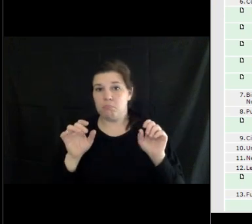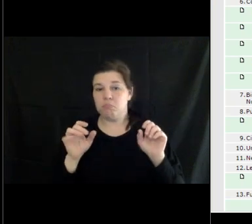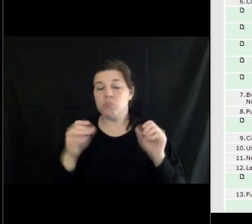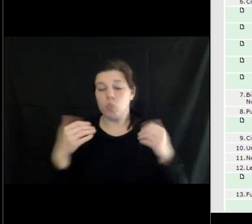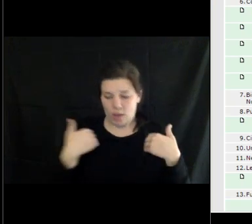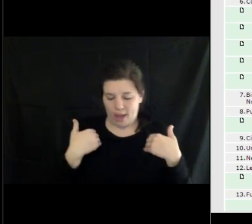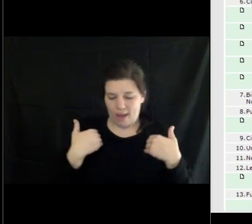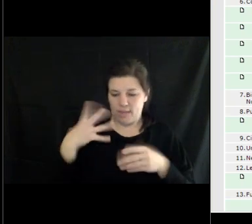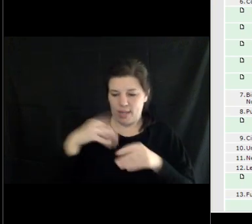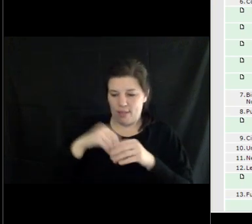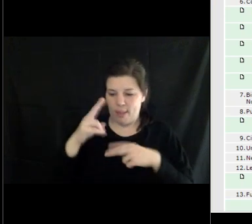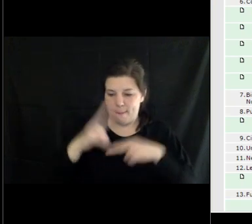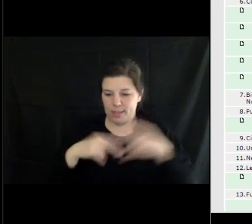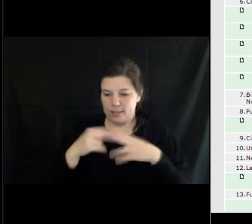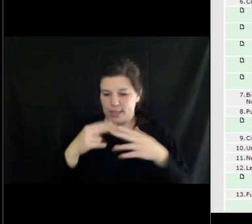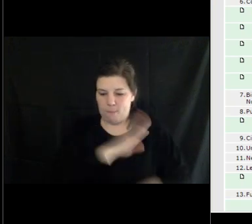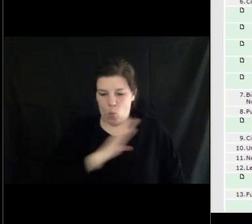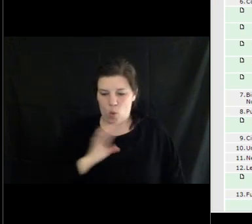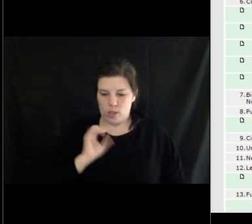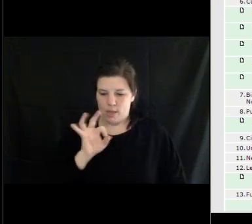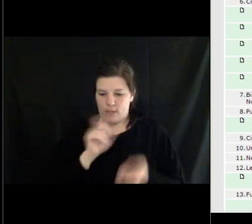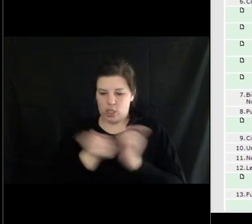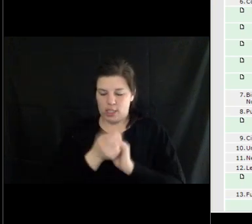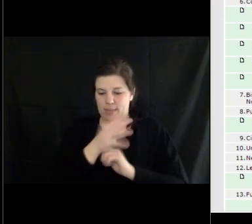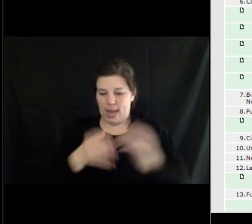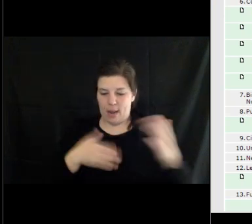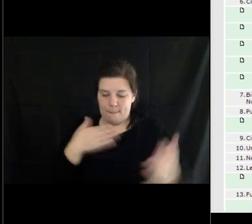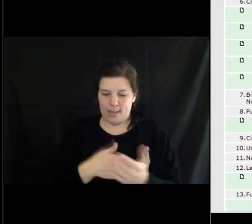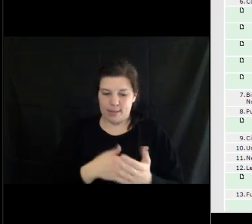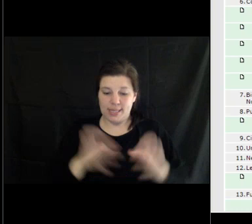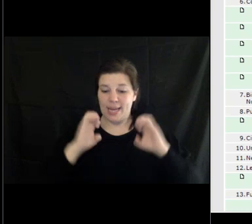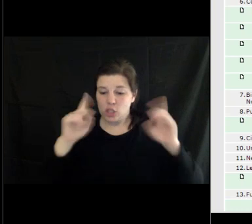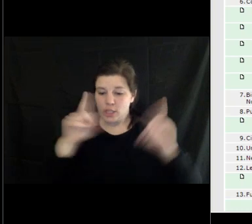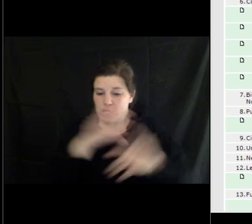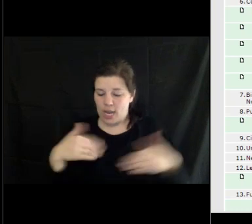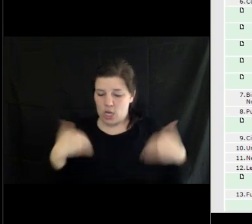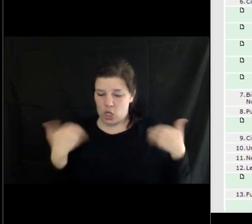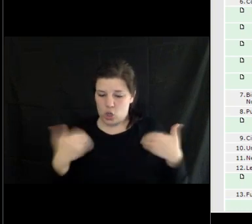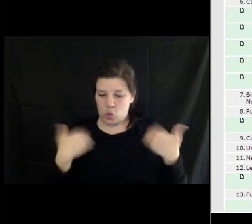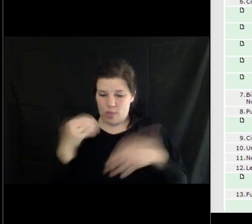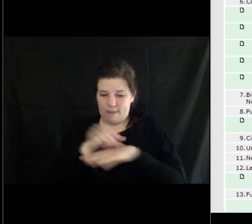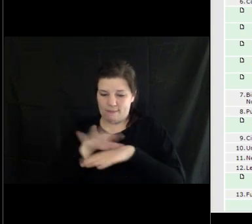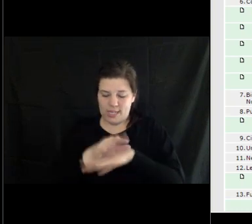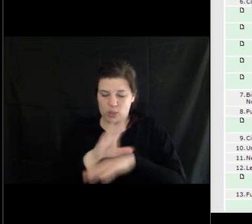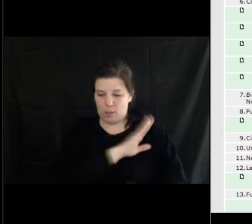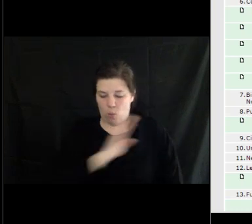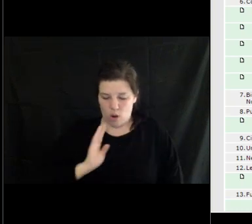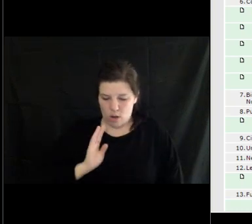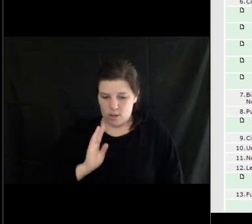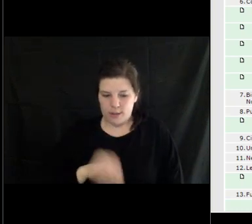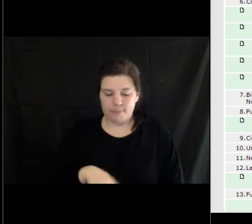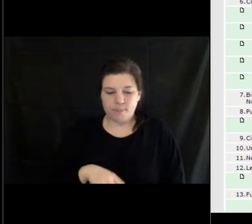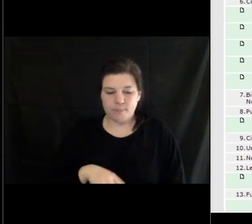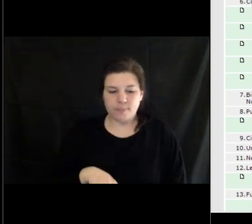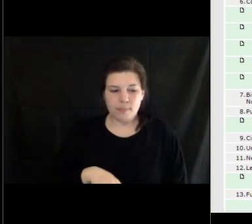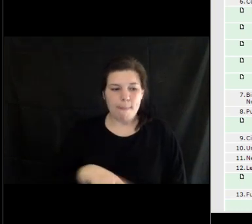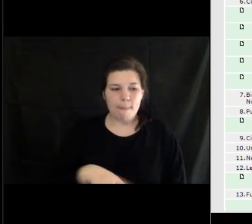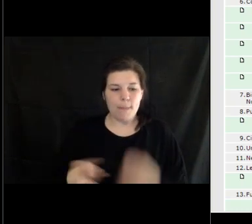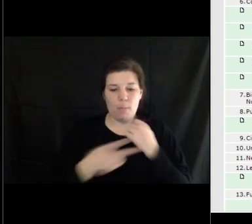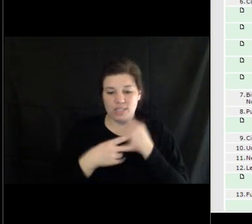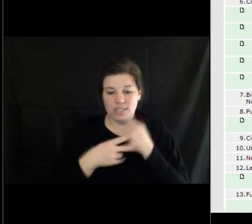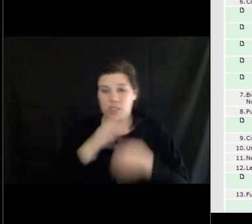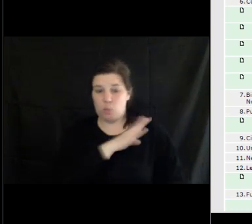of Adjustments and Appeals, Education and Youth Advisory Board, Historical Resources Preservation Board, Library Board,